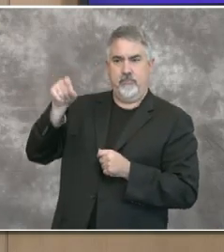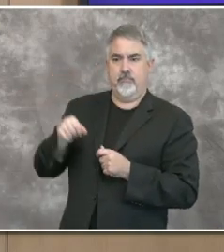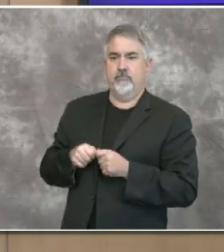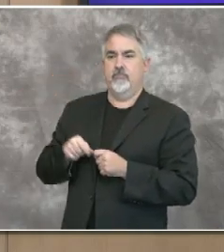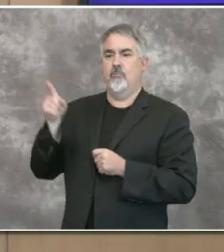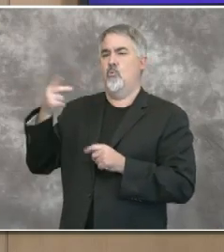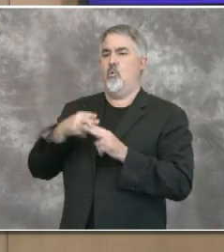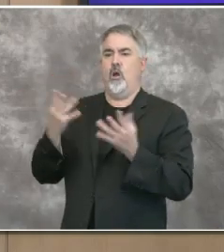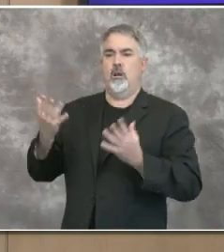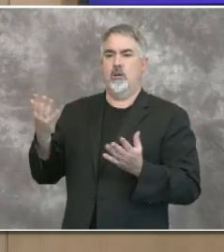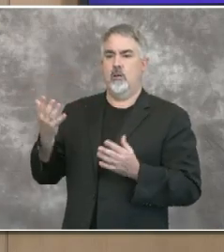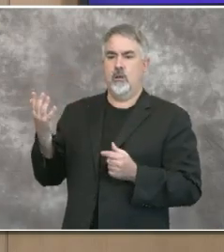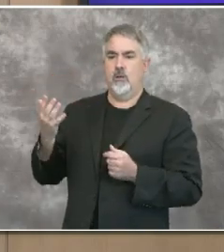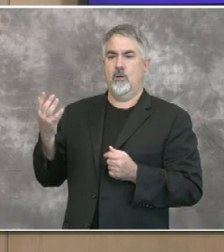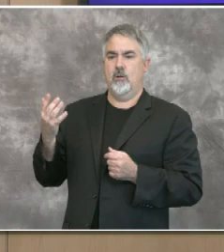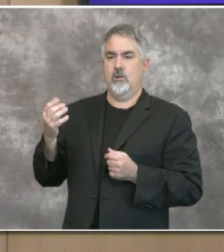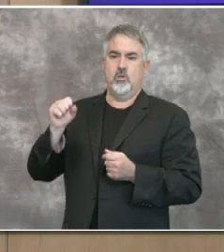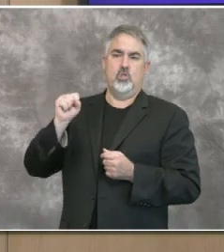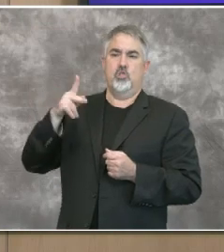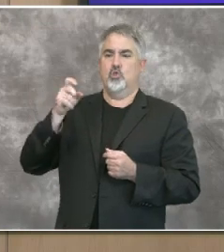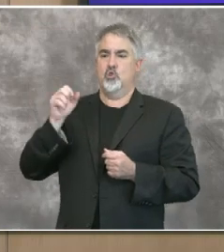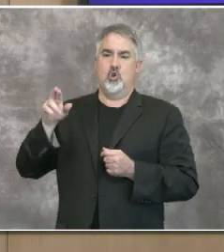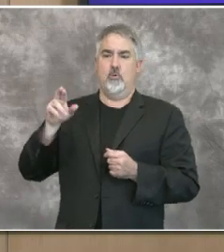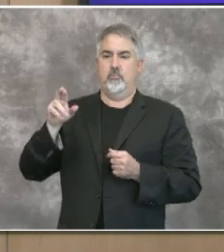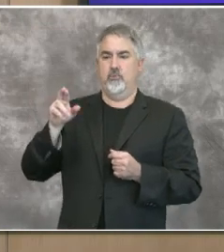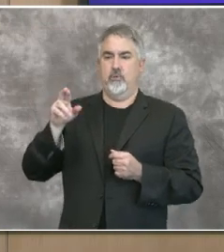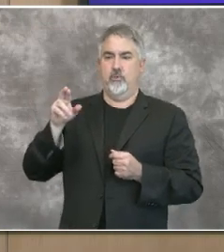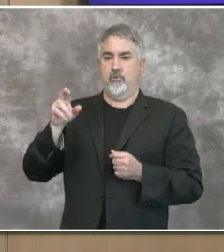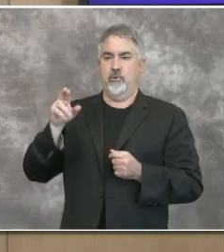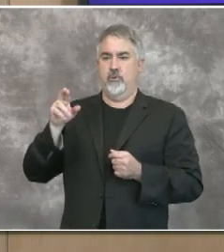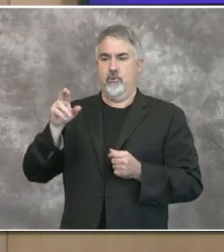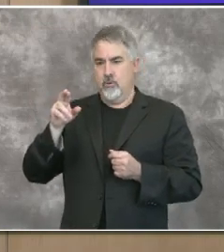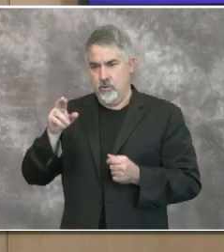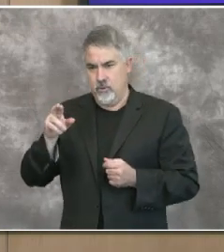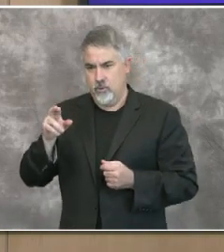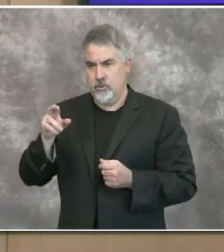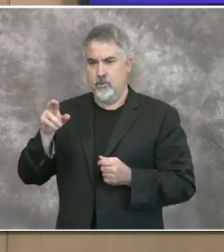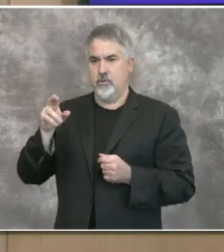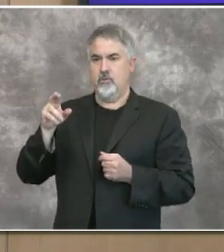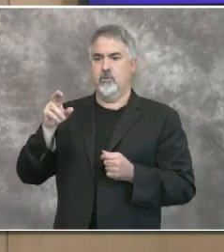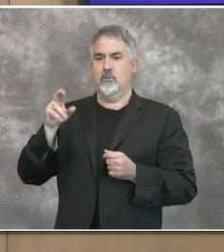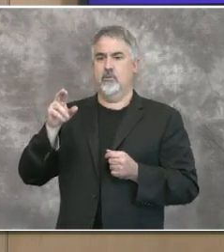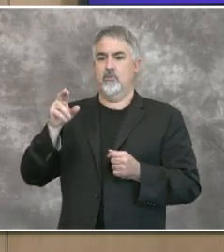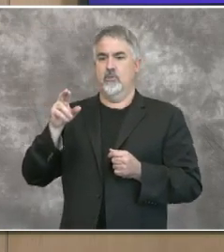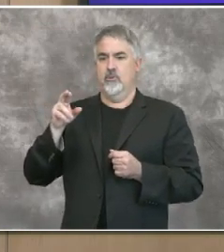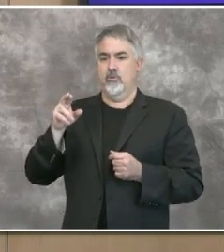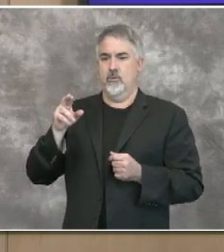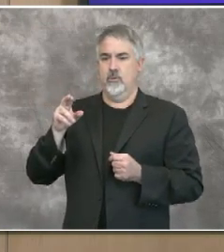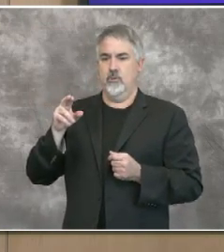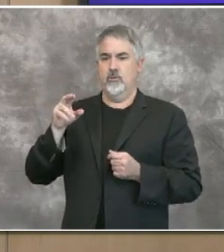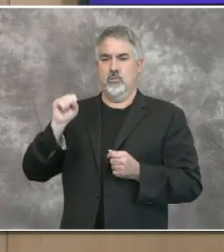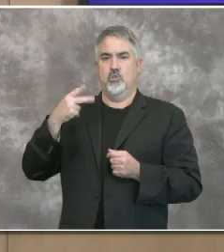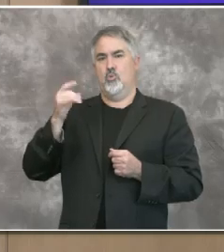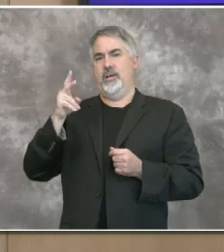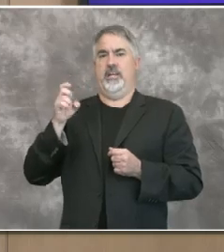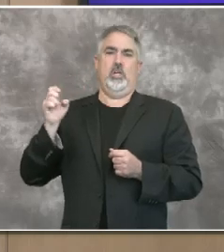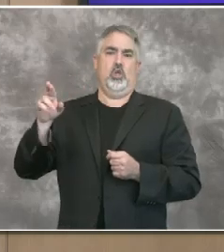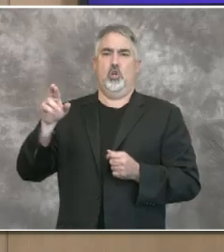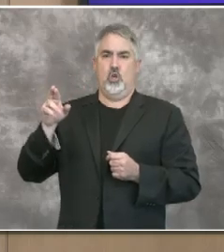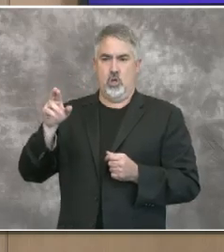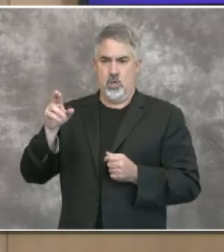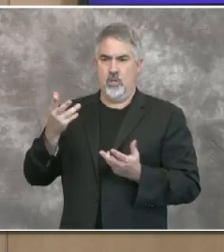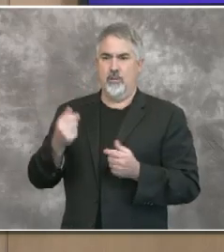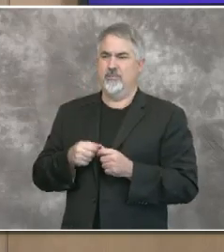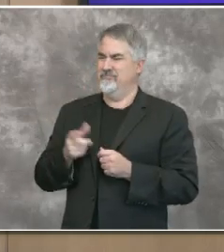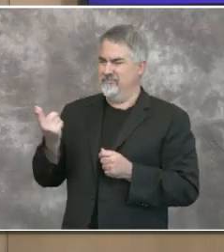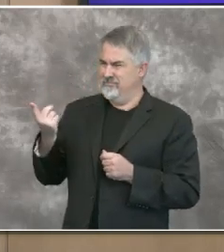whatever reason, perhaps a large viral load in their body, infects an outsized number of other people in the community. I wonder what you can